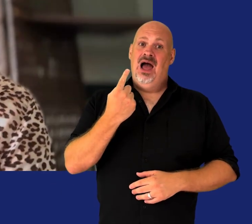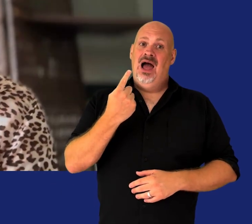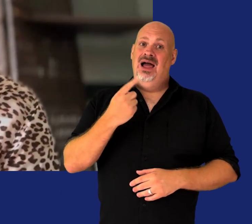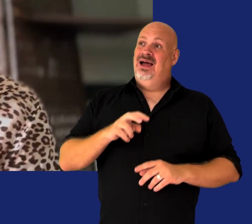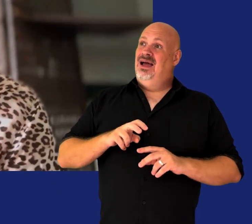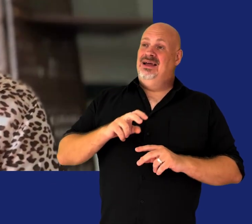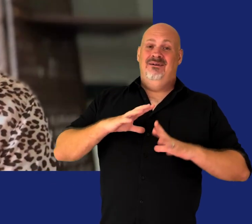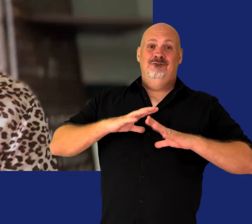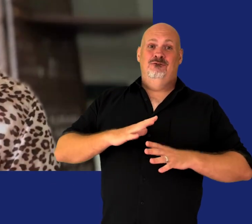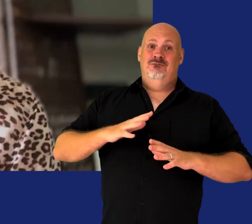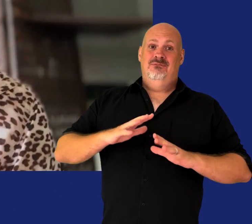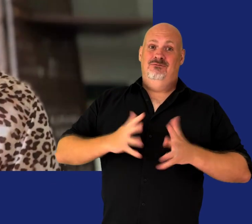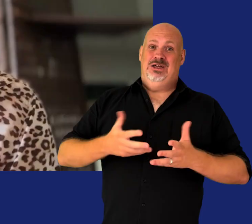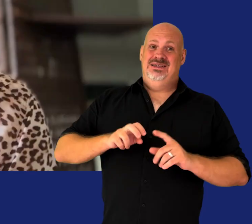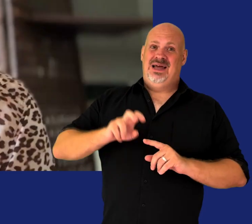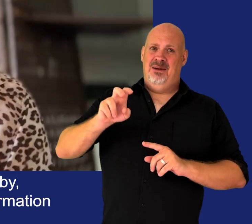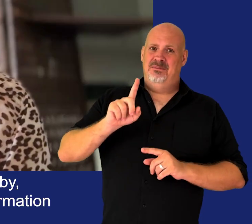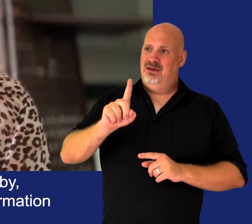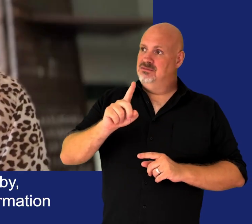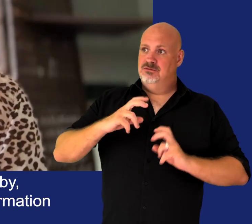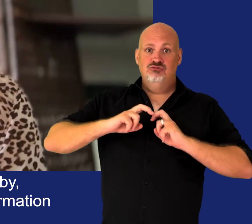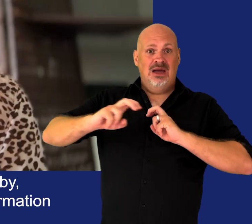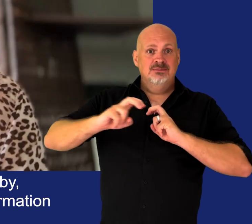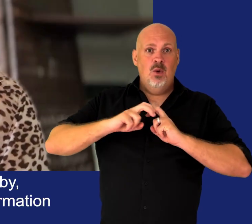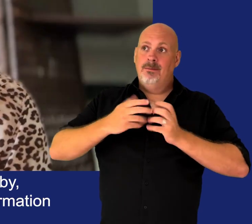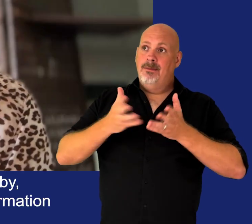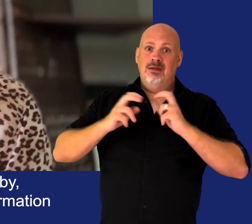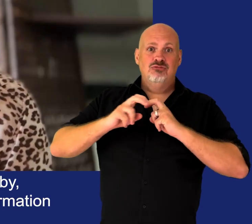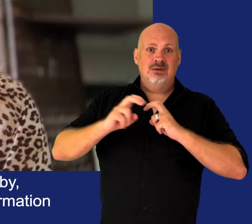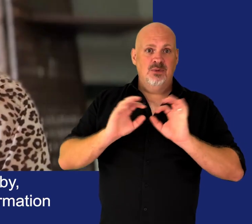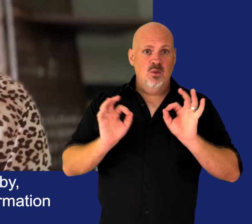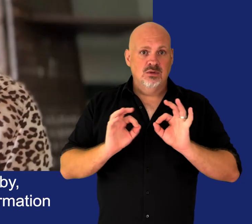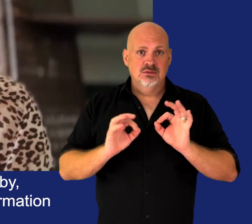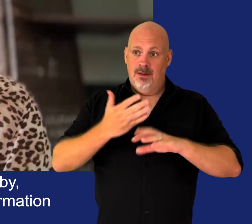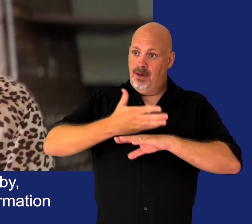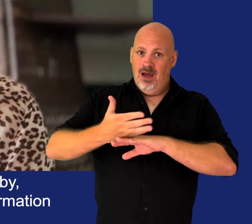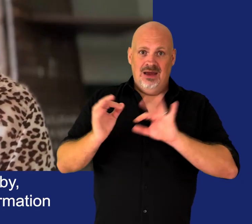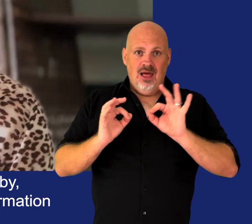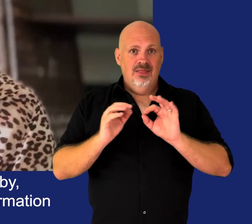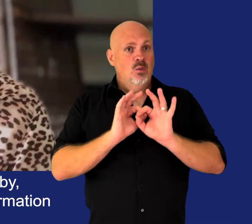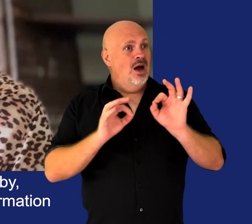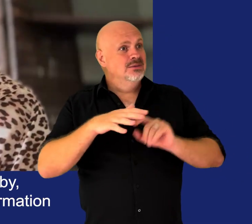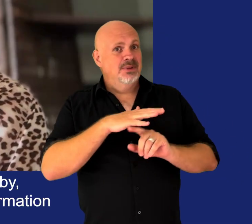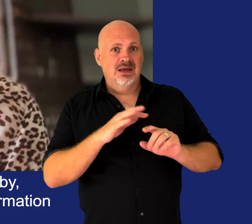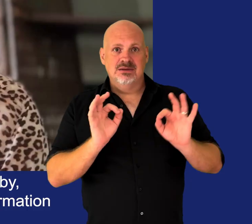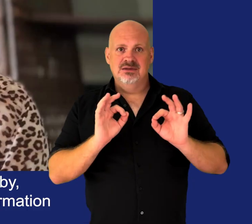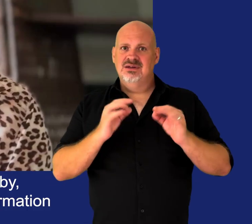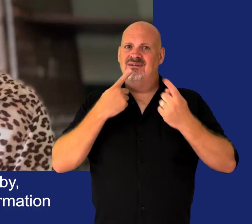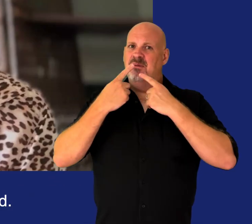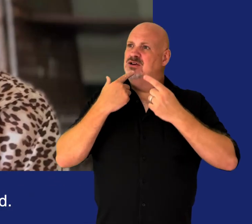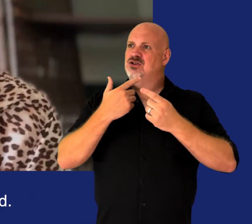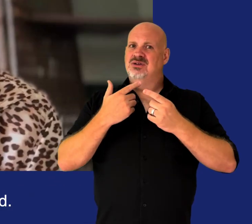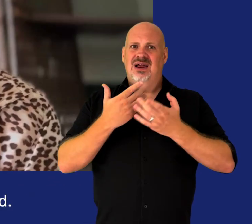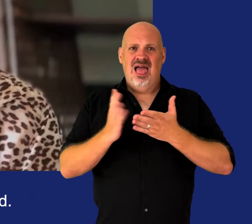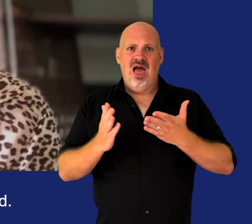also have free step access, but there's no public transport nearby, no parking, no quiet spaces, unclear